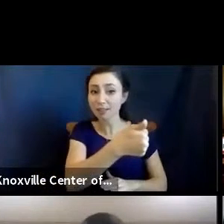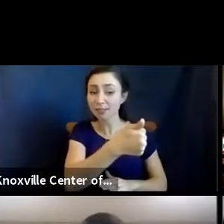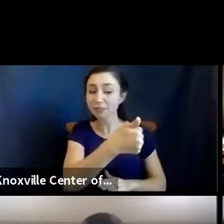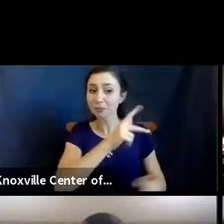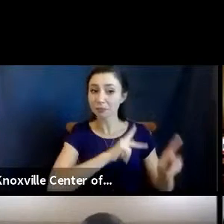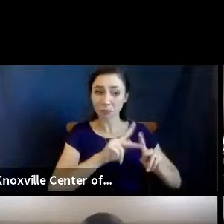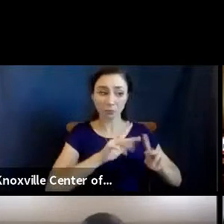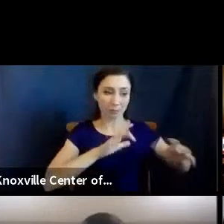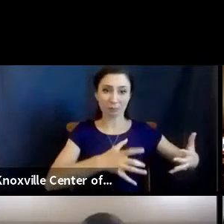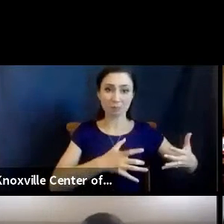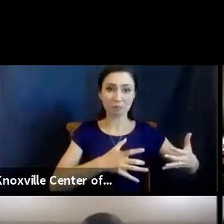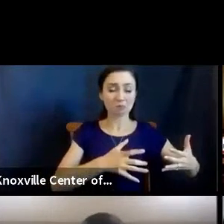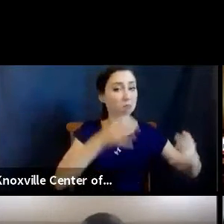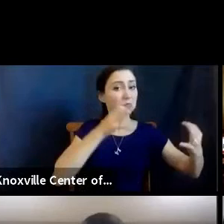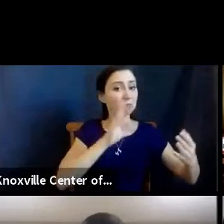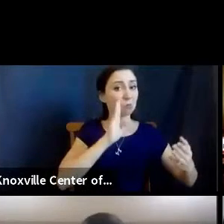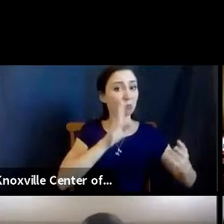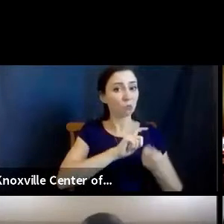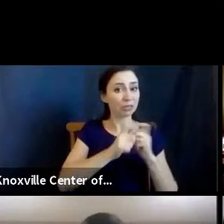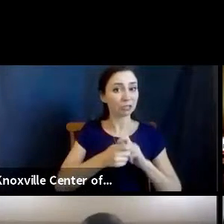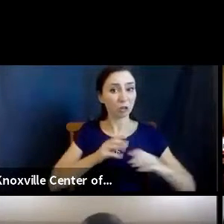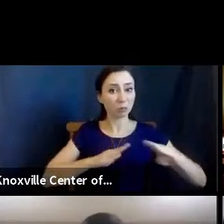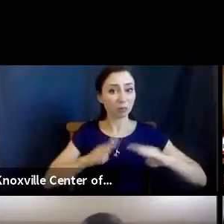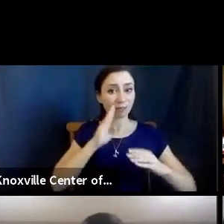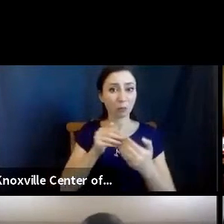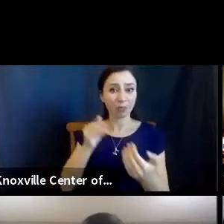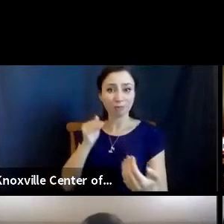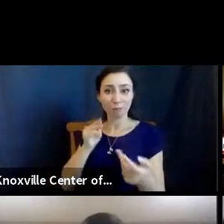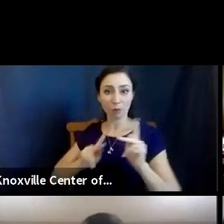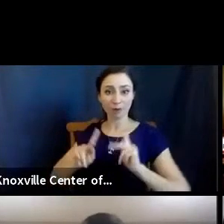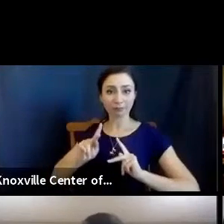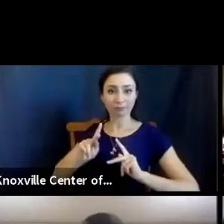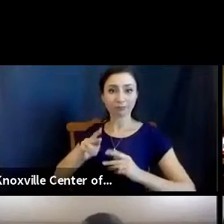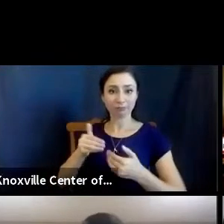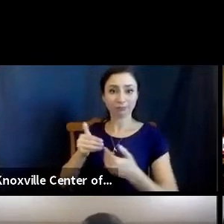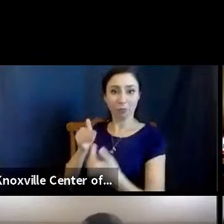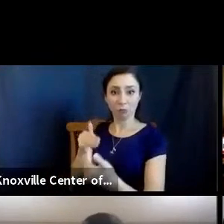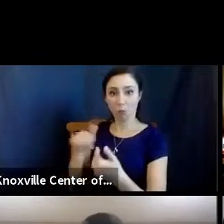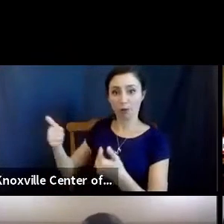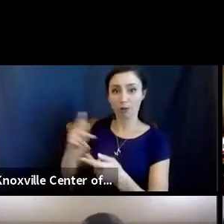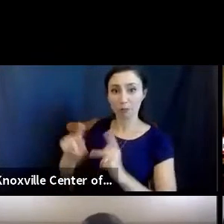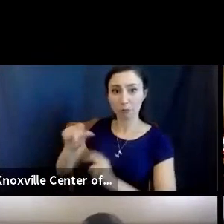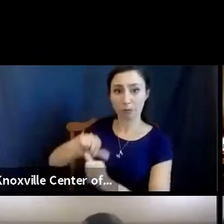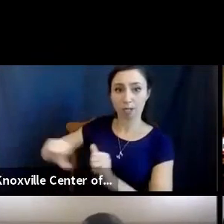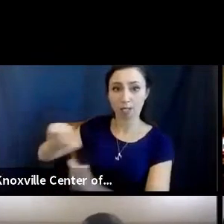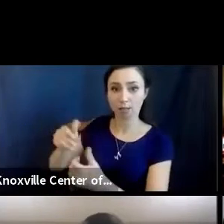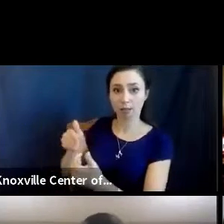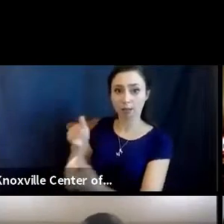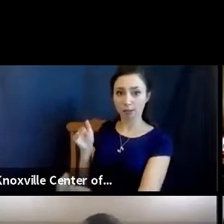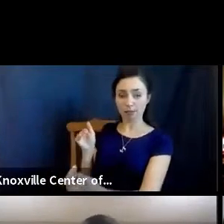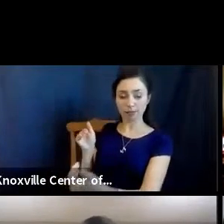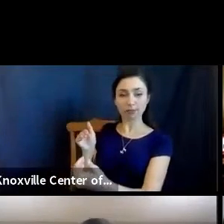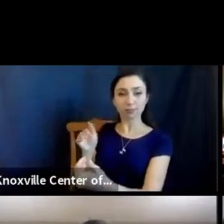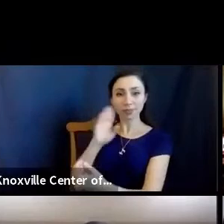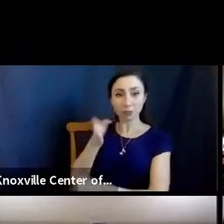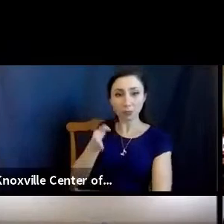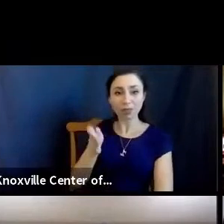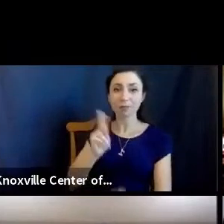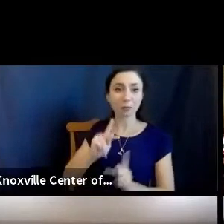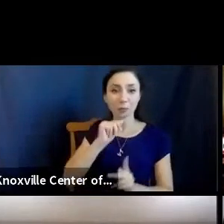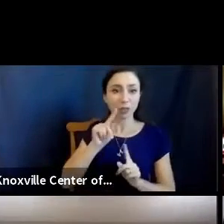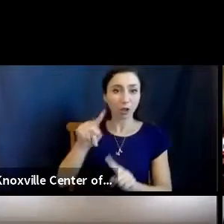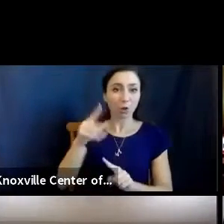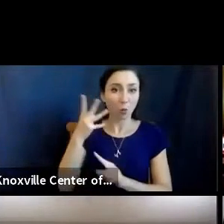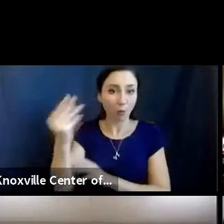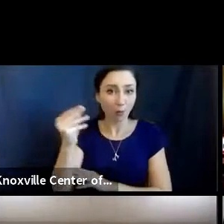change behaviors. People are going to engage in more avoidance behaviors than they do now when case counts are relatively well controlled. Some people will not go out to